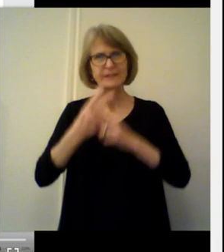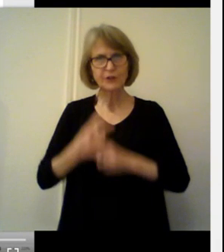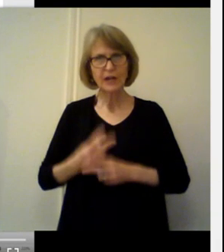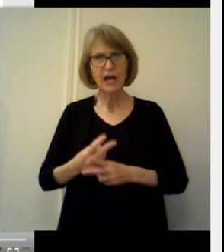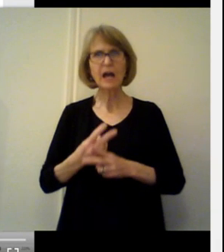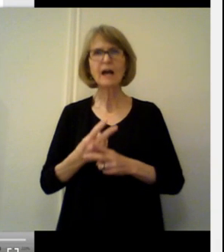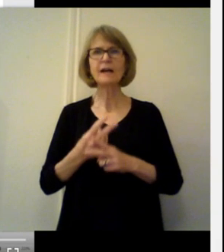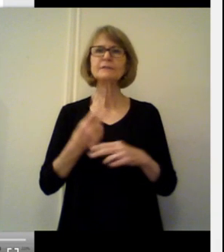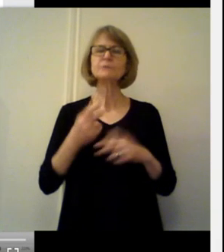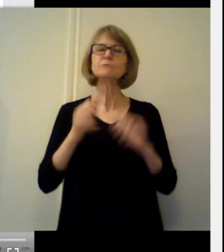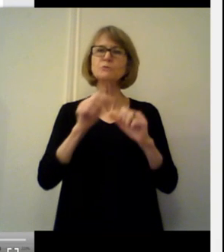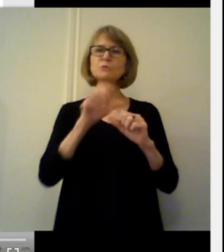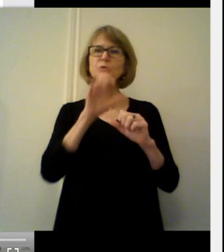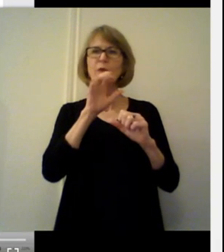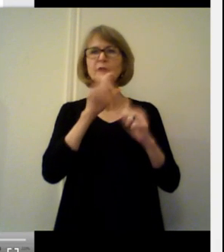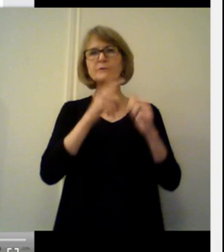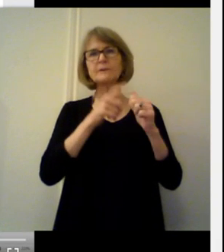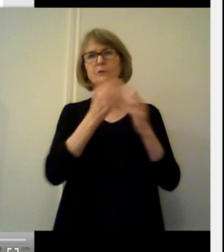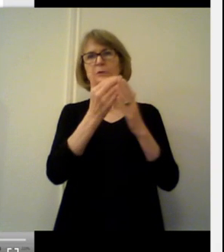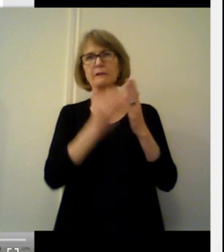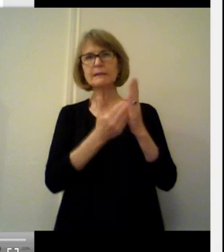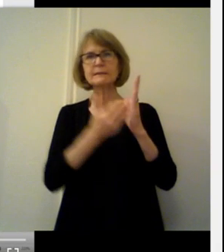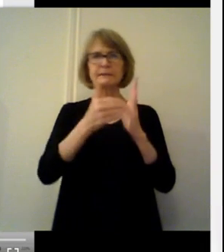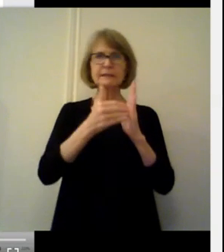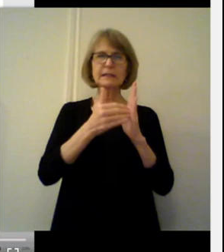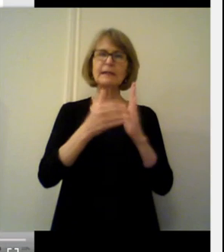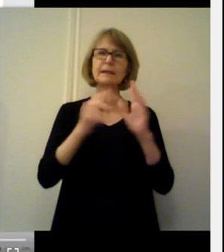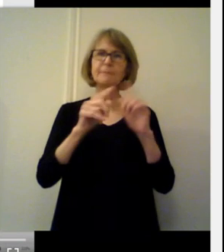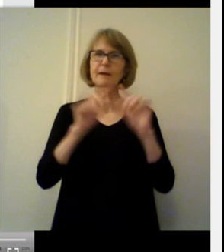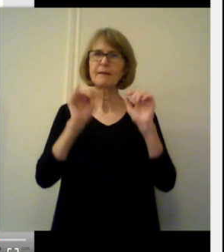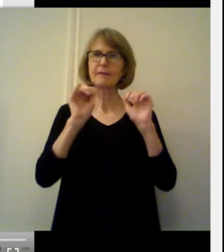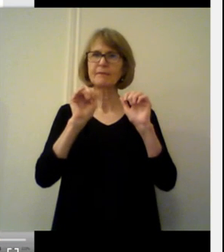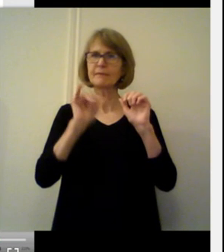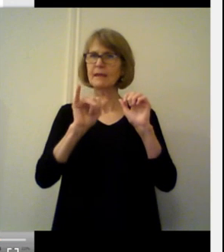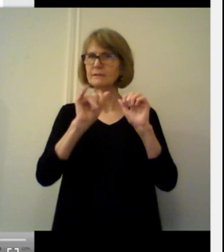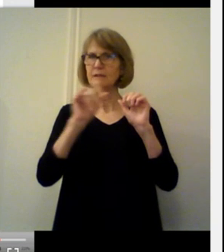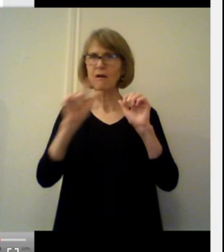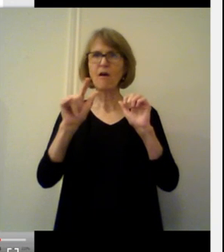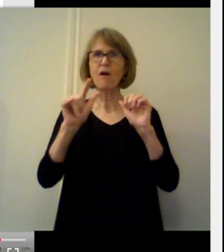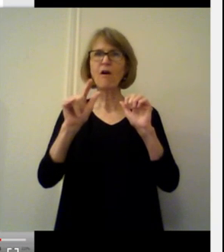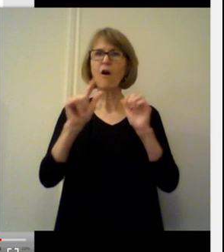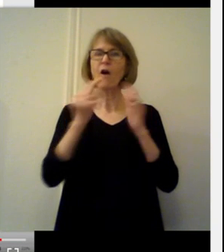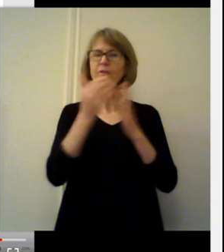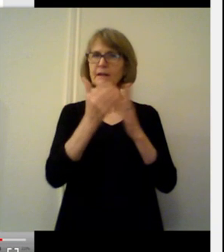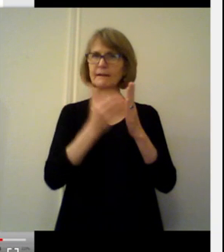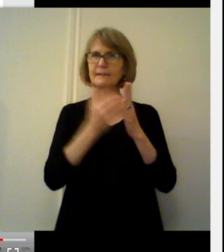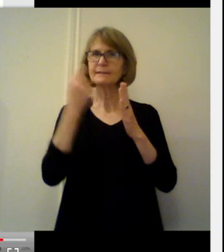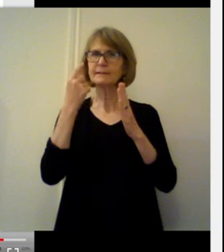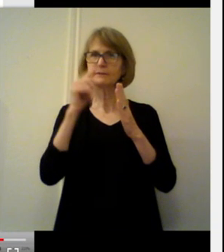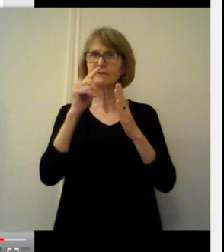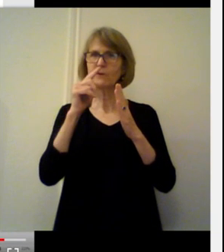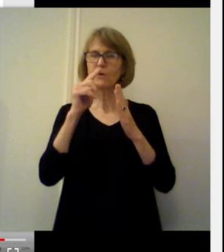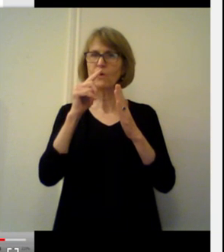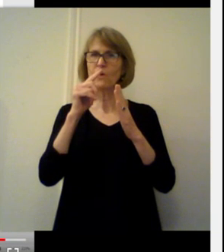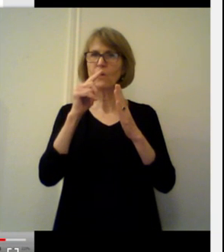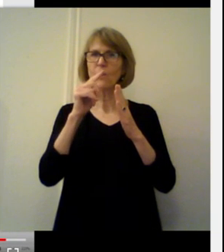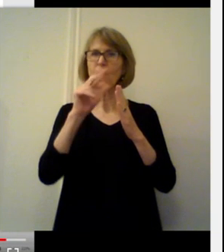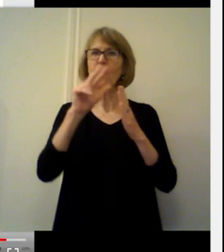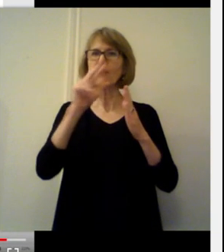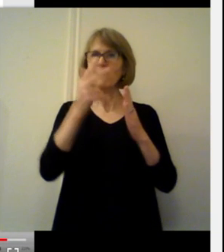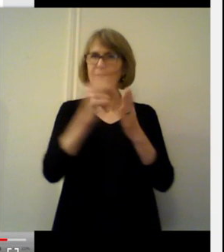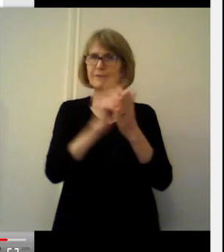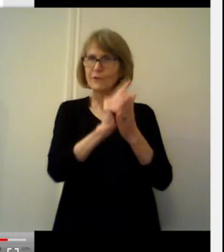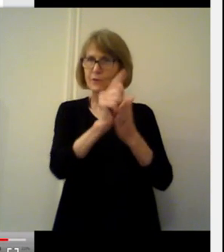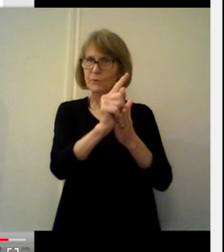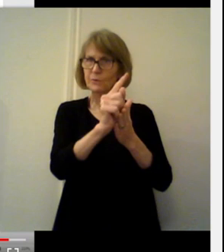but that concludes all of the lessons for week 3. I hope you will join me for